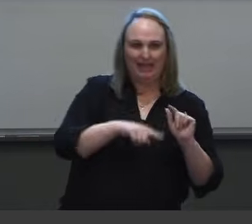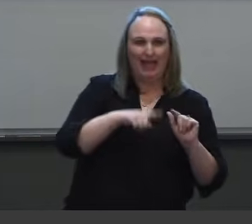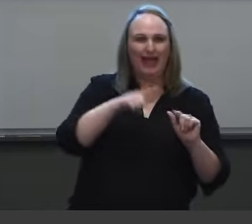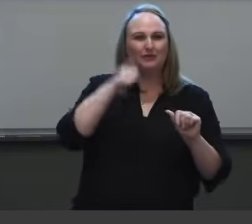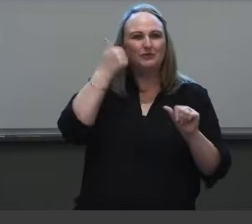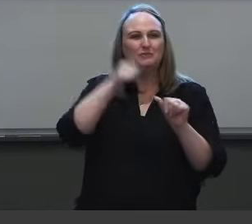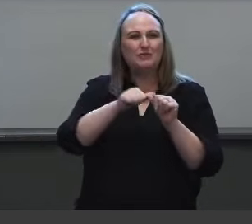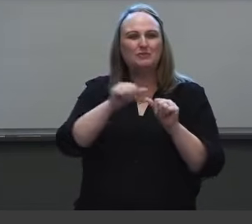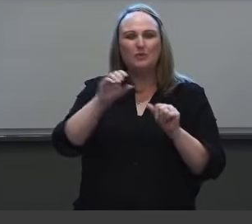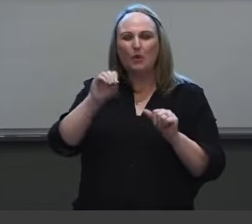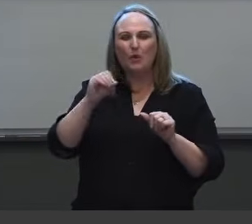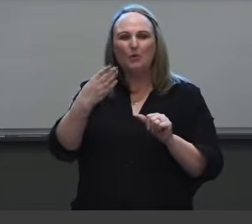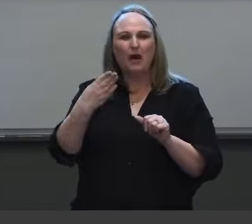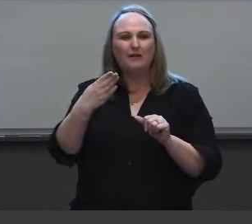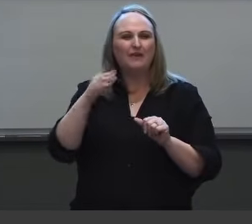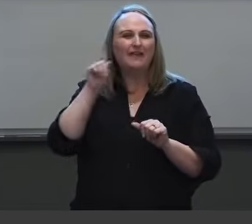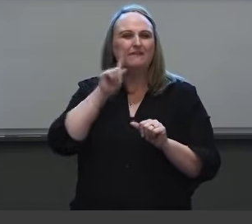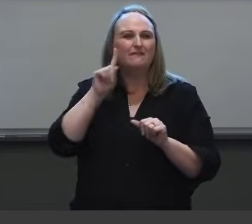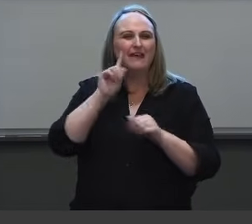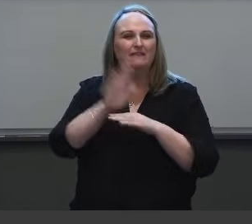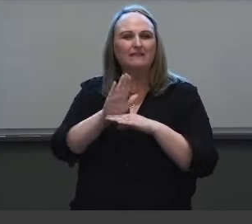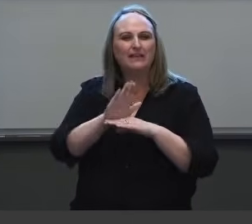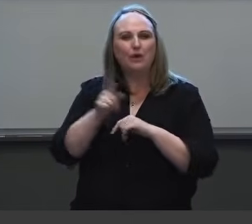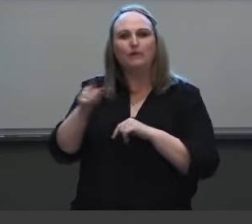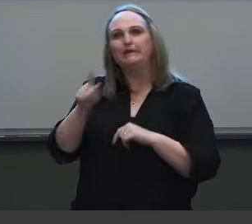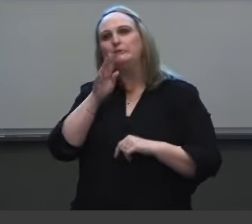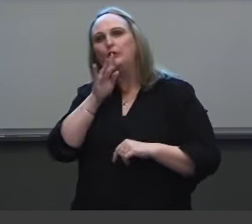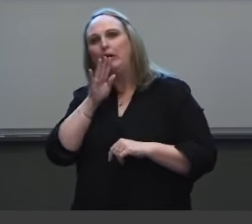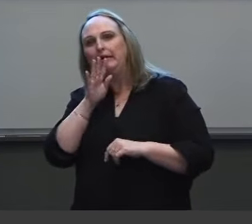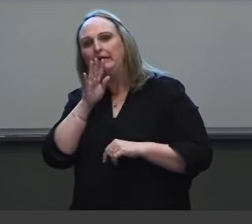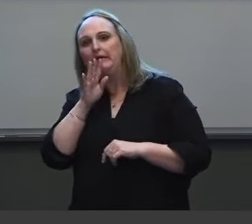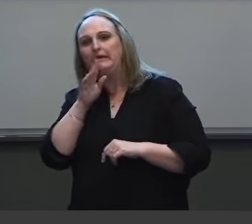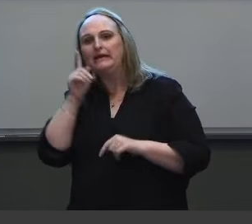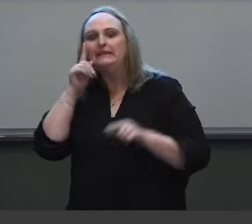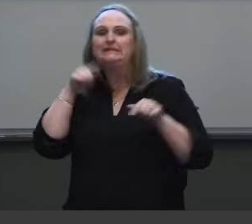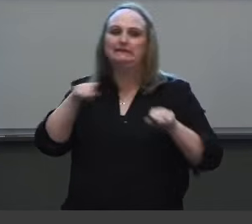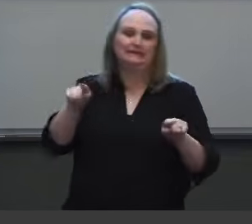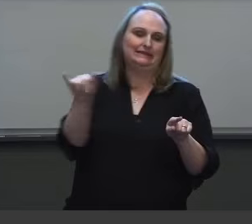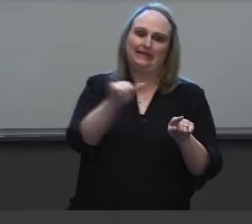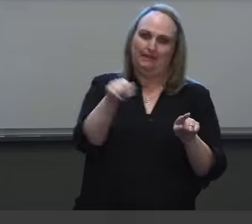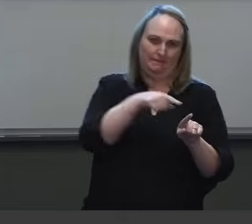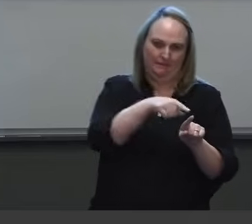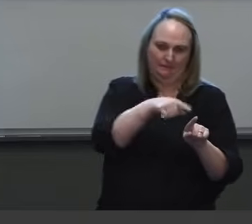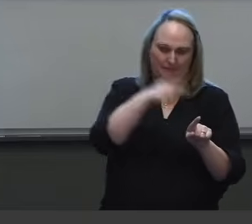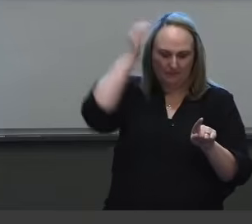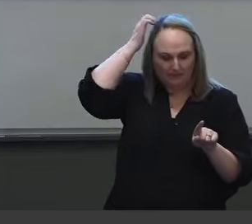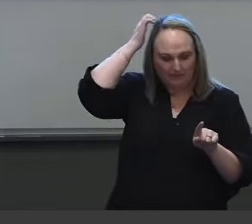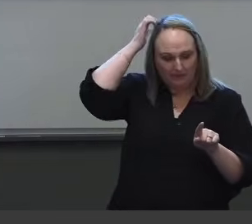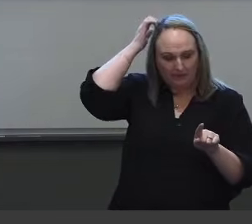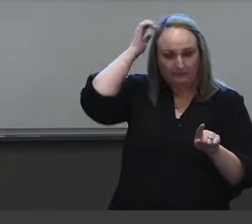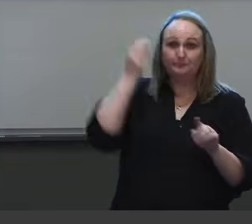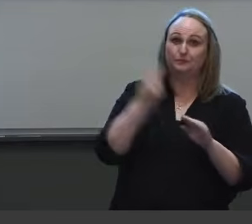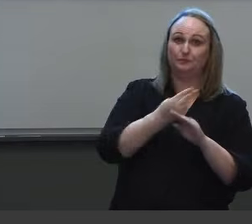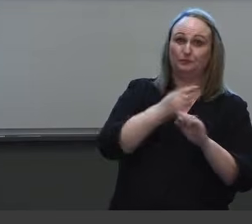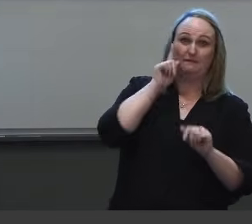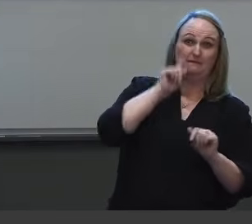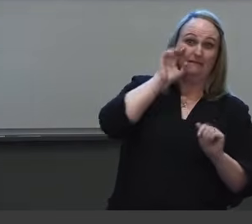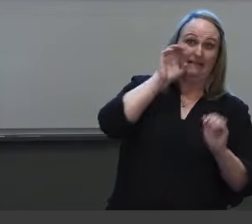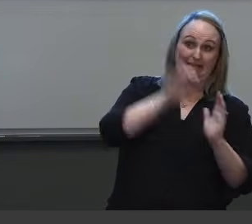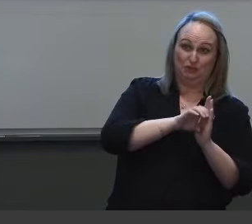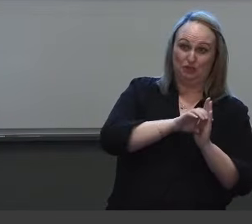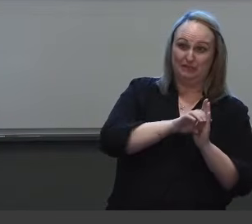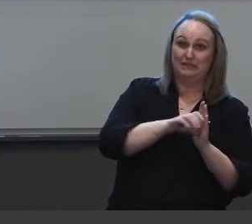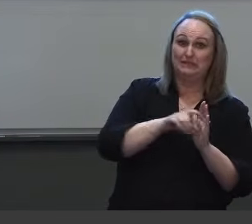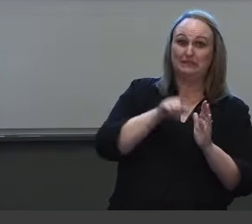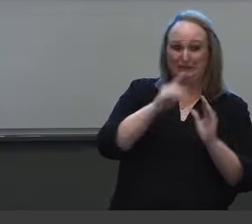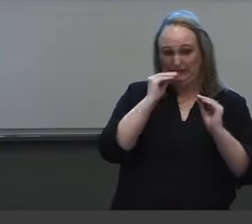fake video. It is exactly like that. And using these fake images, we improved the accuracy of the